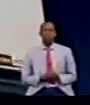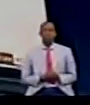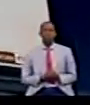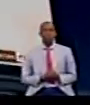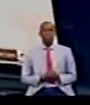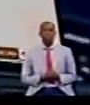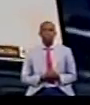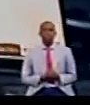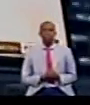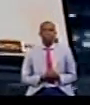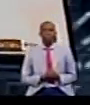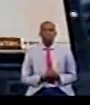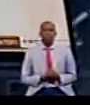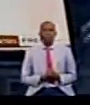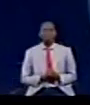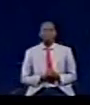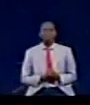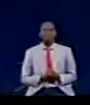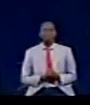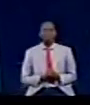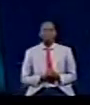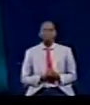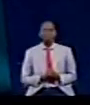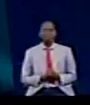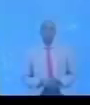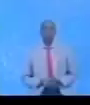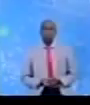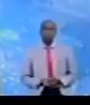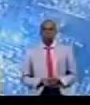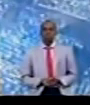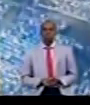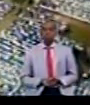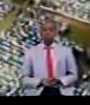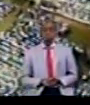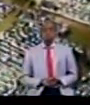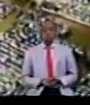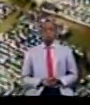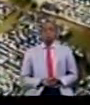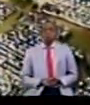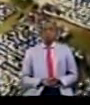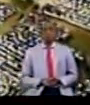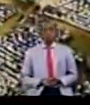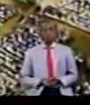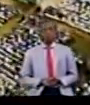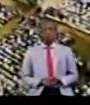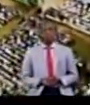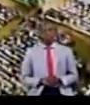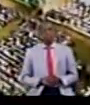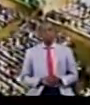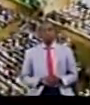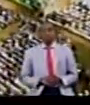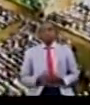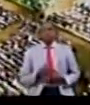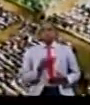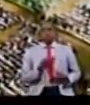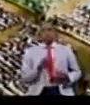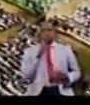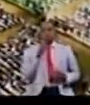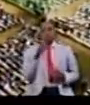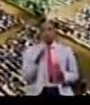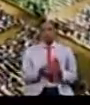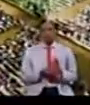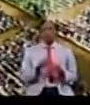money to sponsor them, to be able to take care of them, that is what I'm talking about. And even the younger